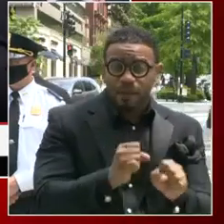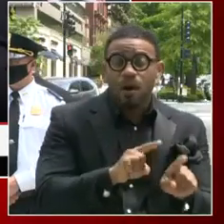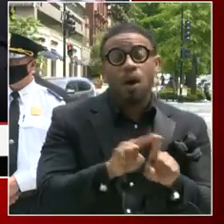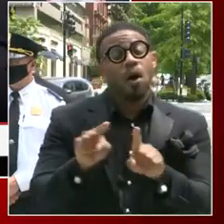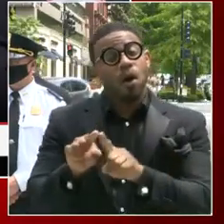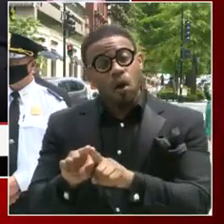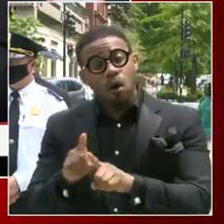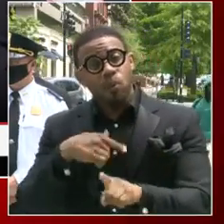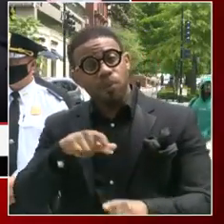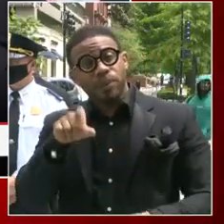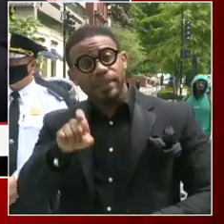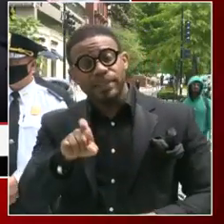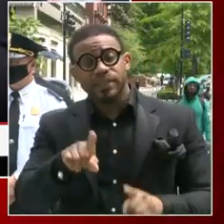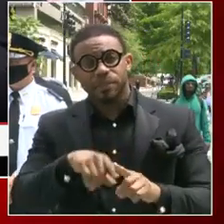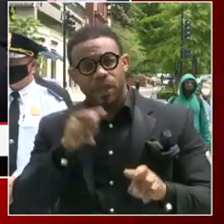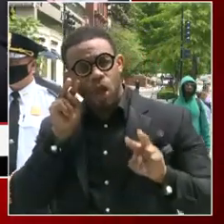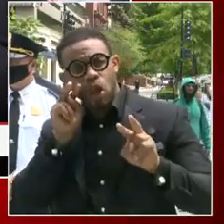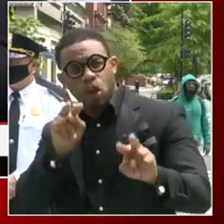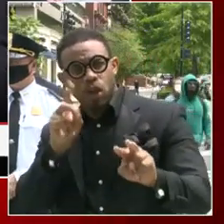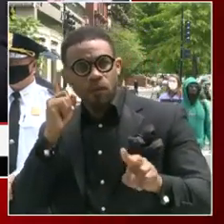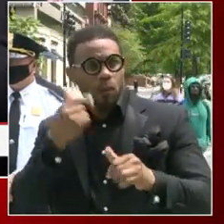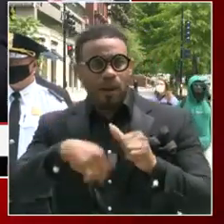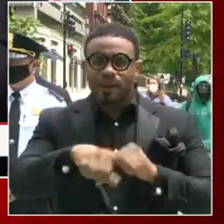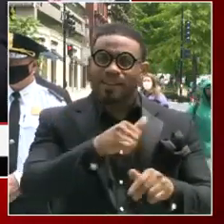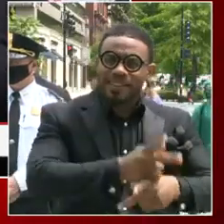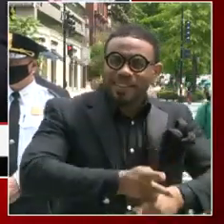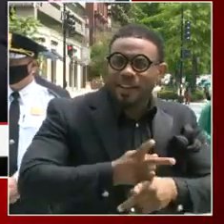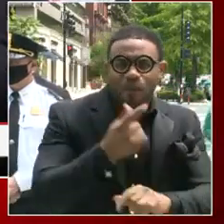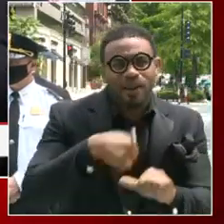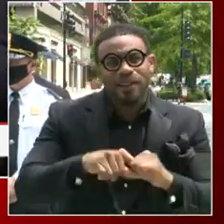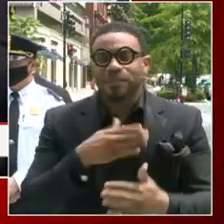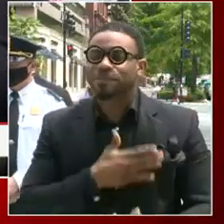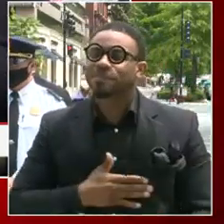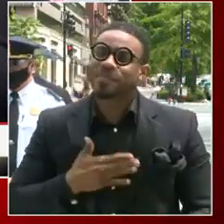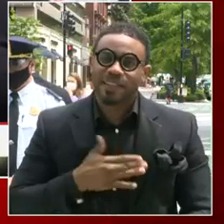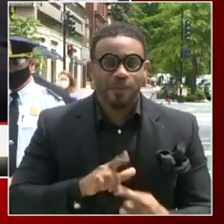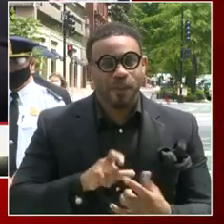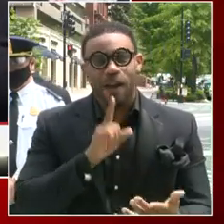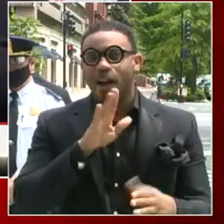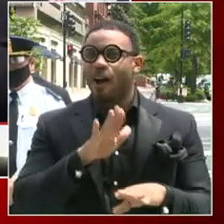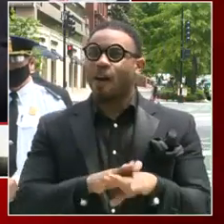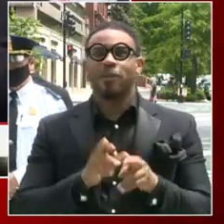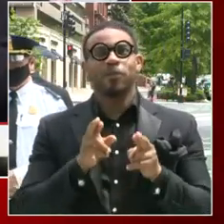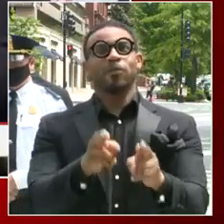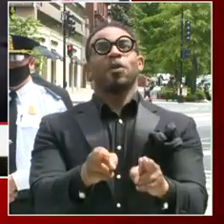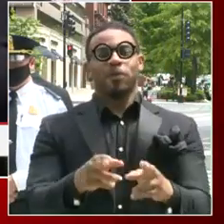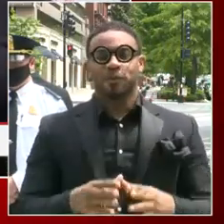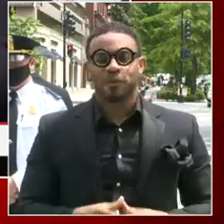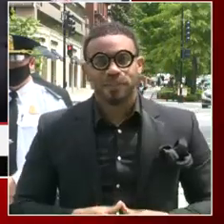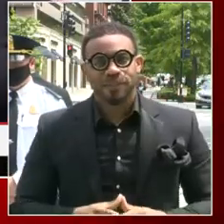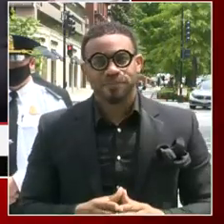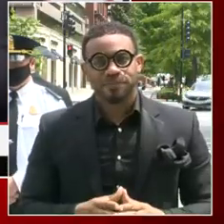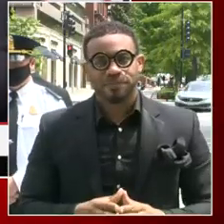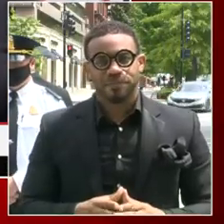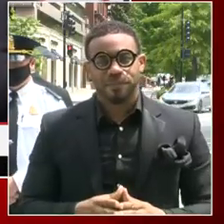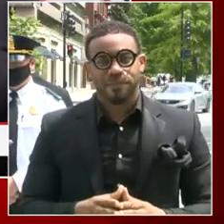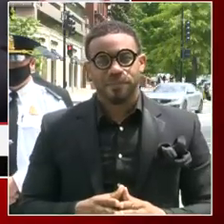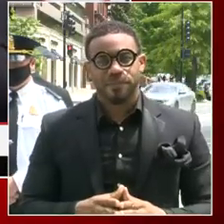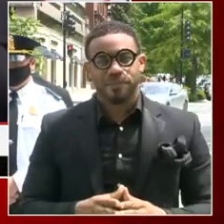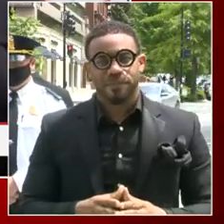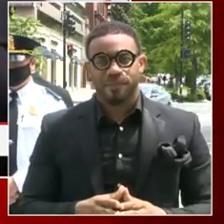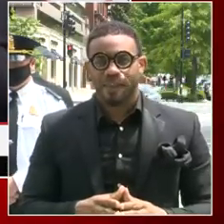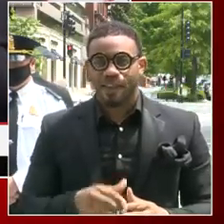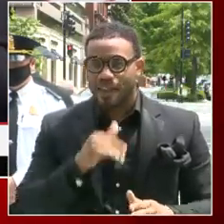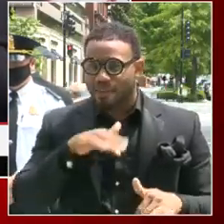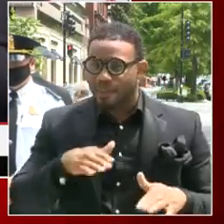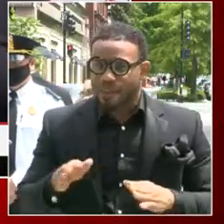we also need to be looking out for one another when we are on the road. Now, I hadn't